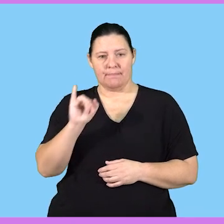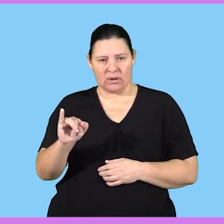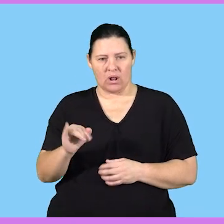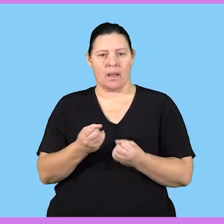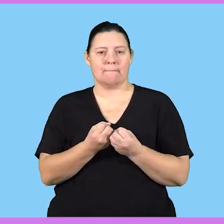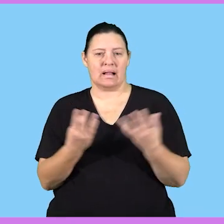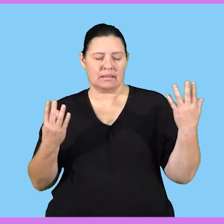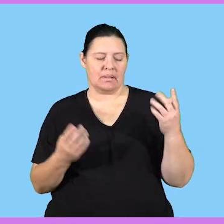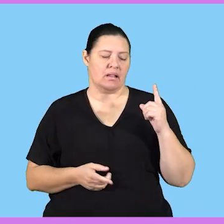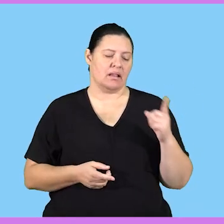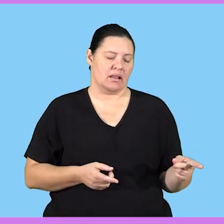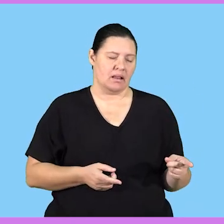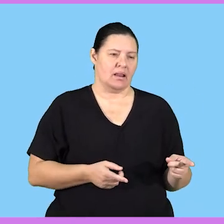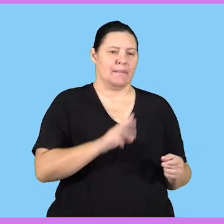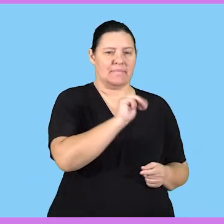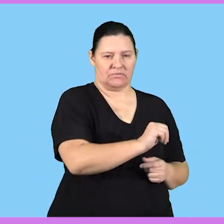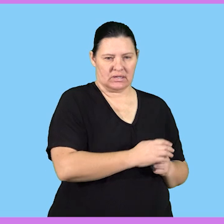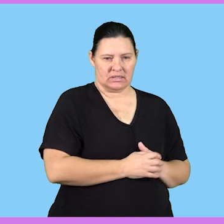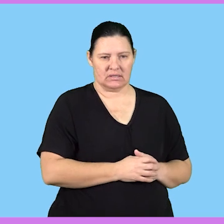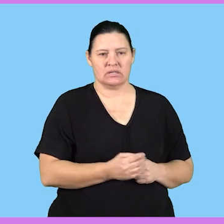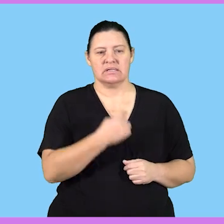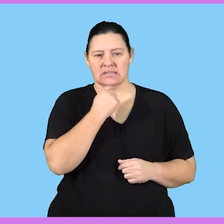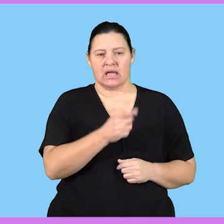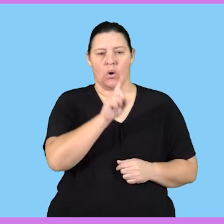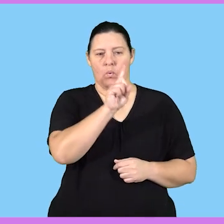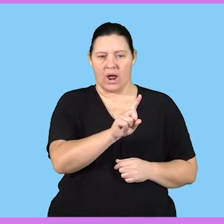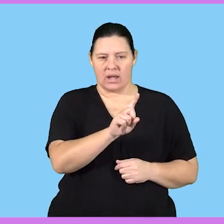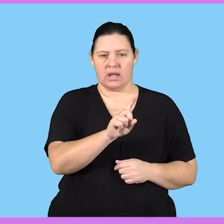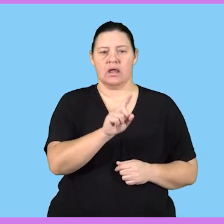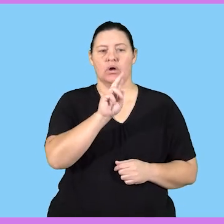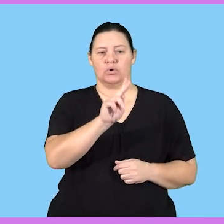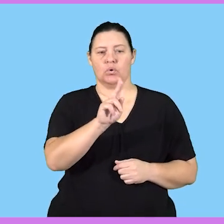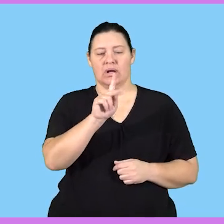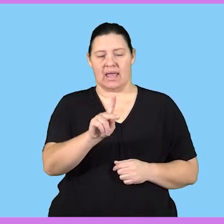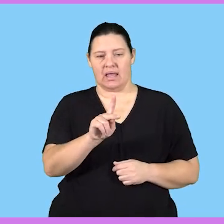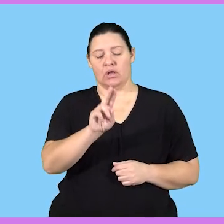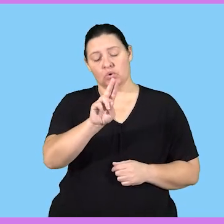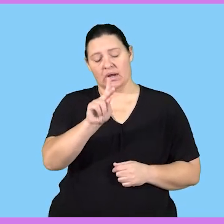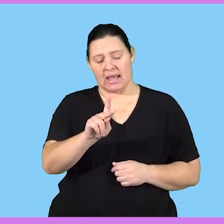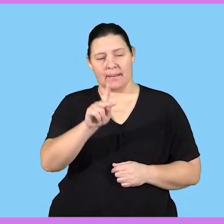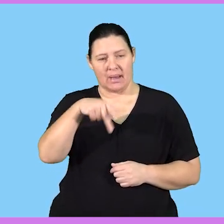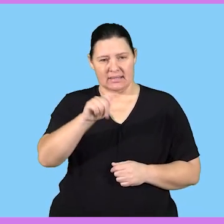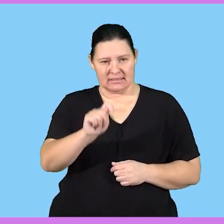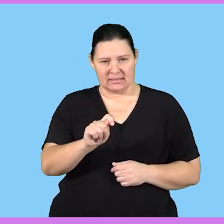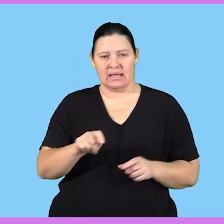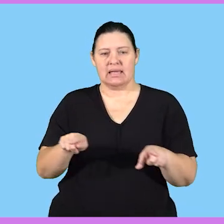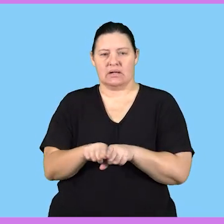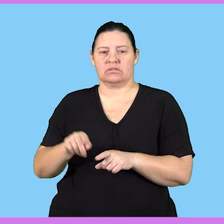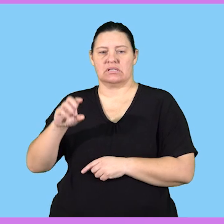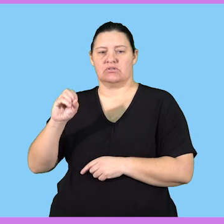to multiple metric units. For example, we will give the following to you. We'll say 1 UK pint equals to